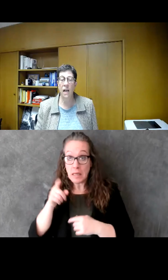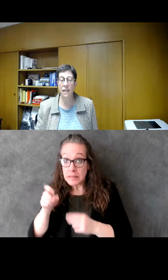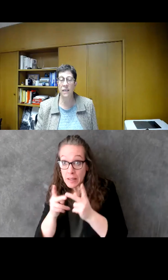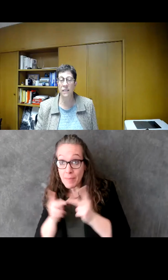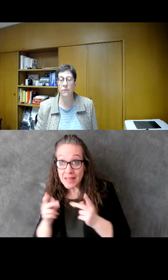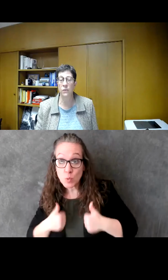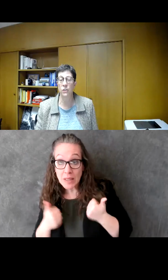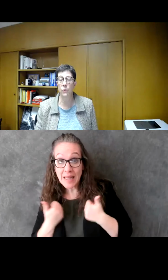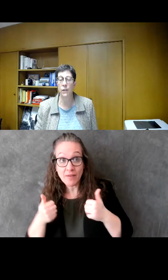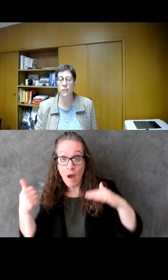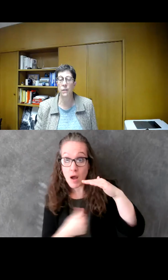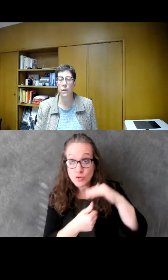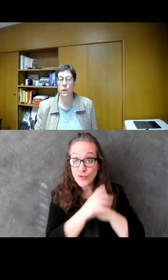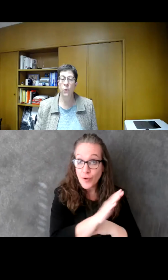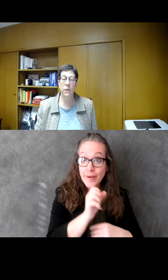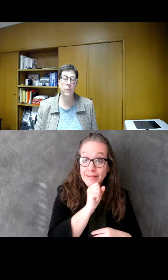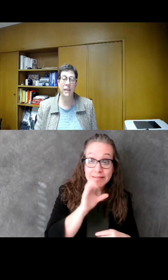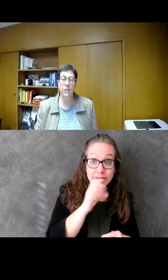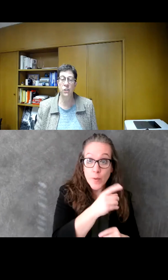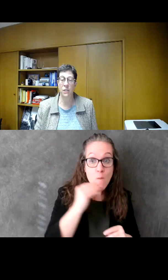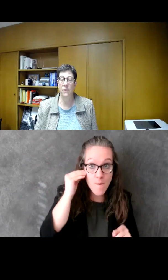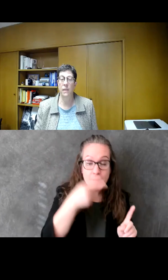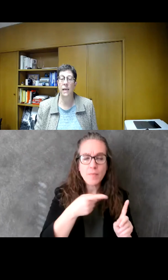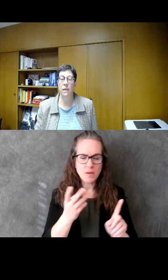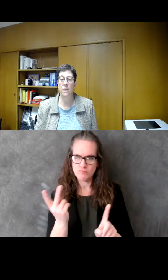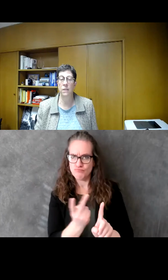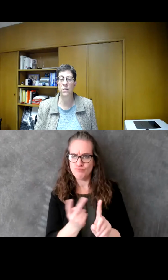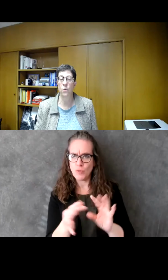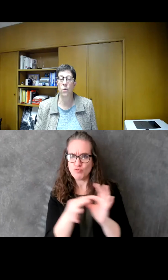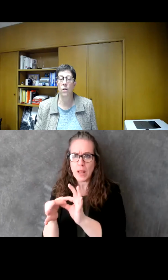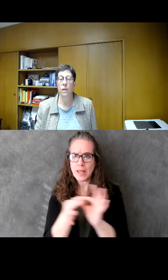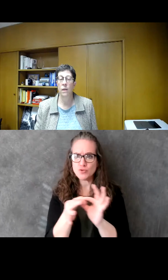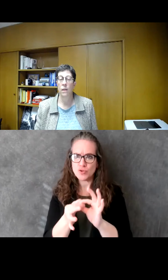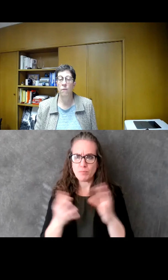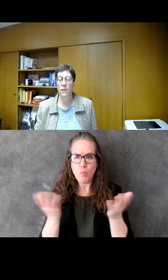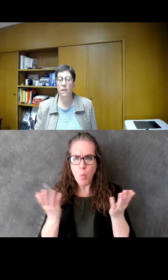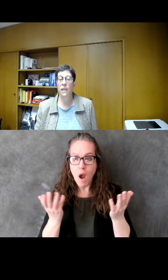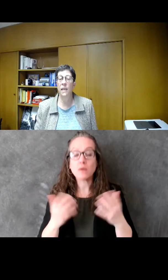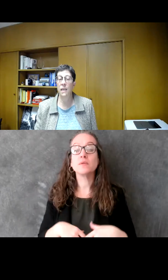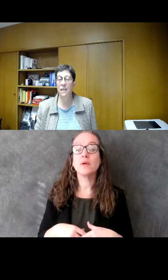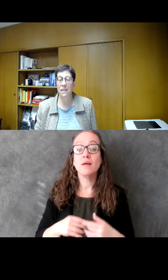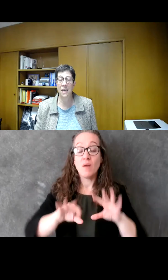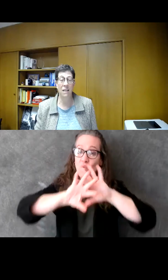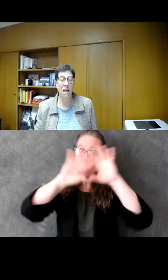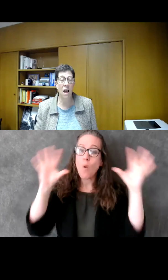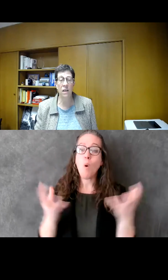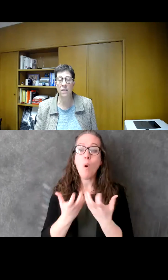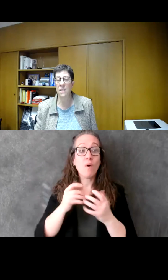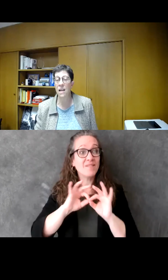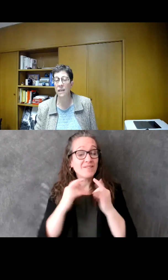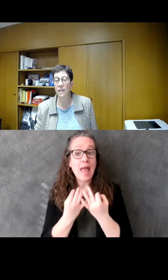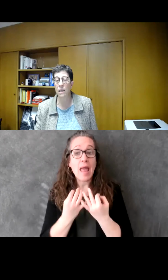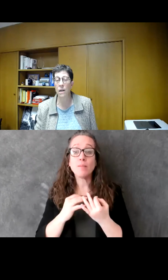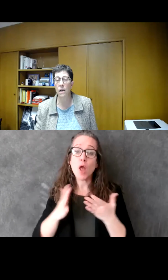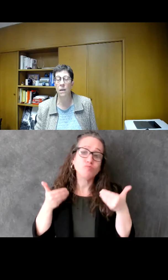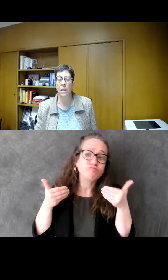at the context of their situation. What are their relationships like? Does the whole family get along? Do they